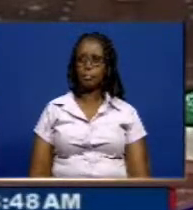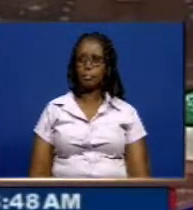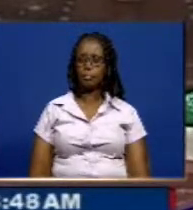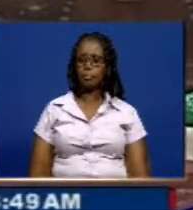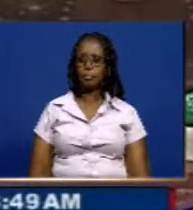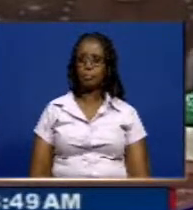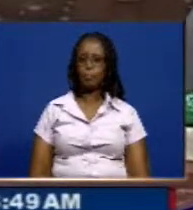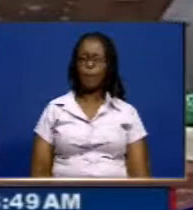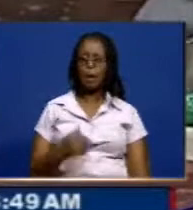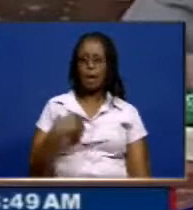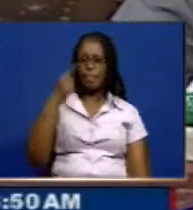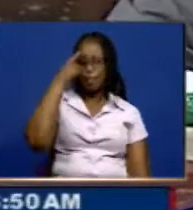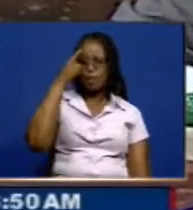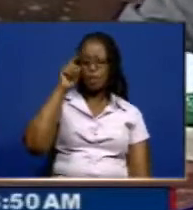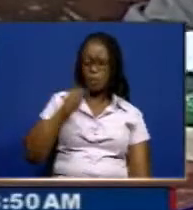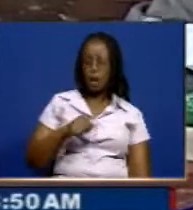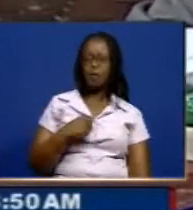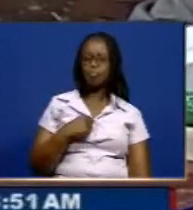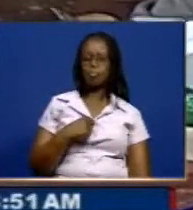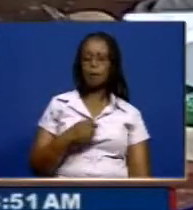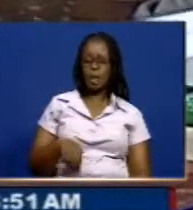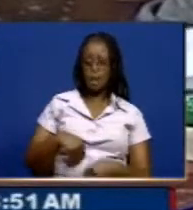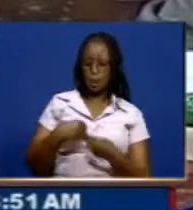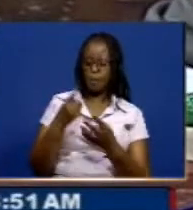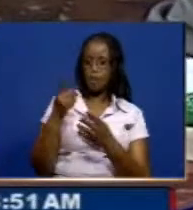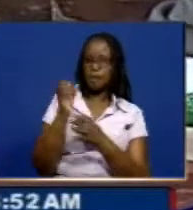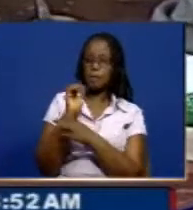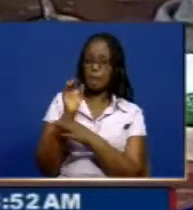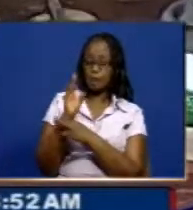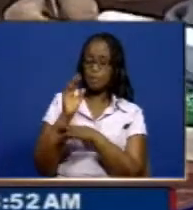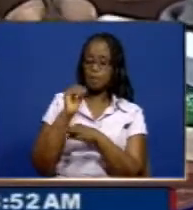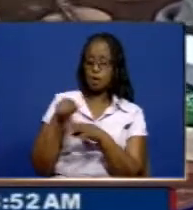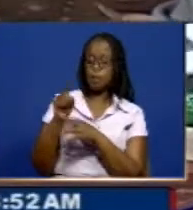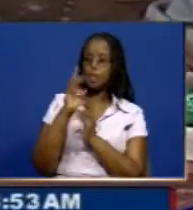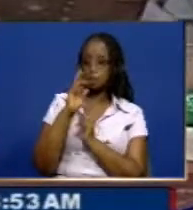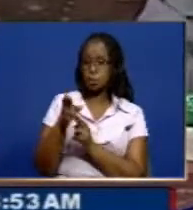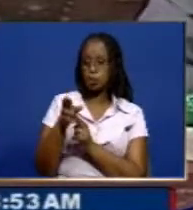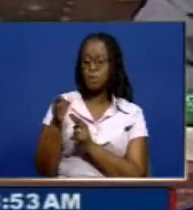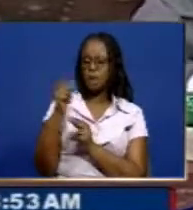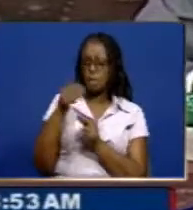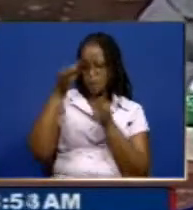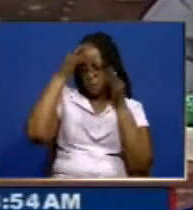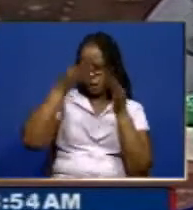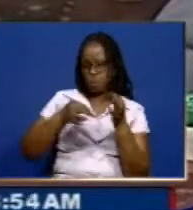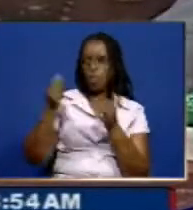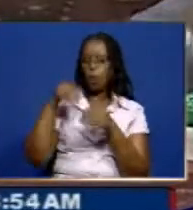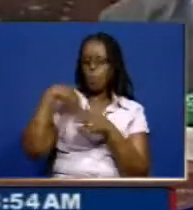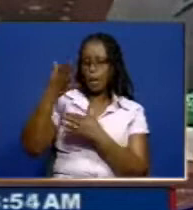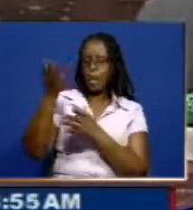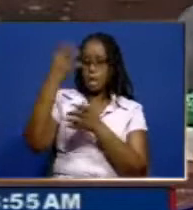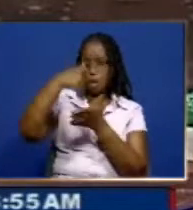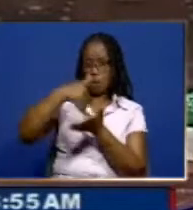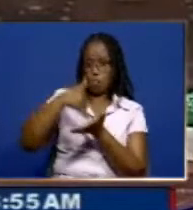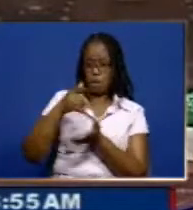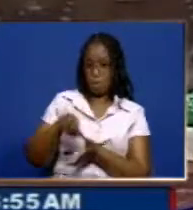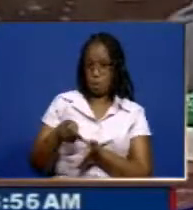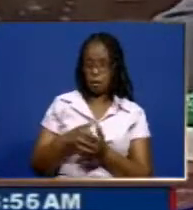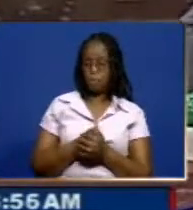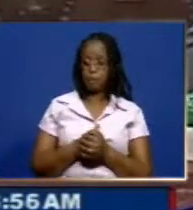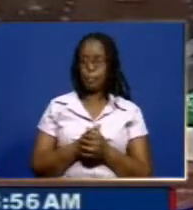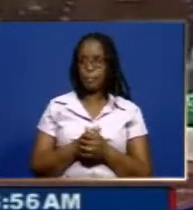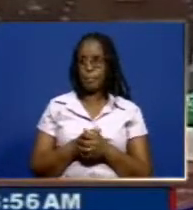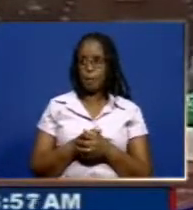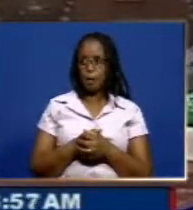in your response, so that our ruling will also take that into account. So for now, I'm Mr. Chairman, directing